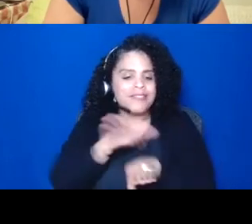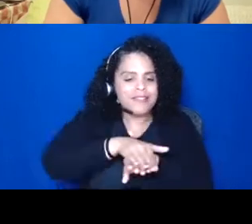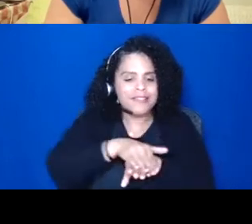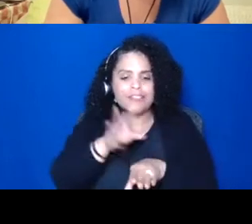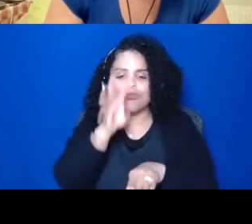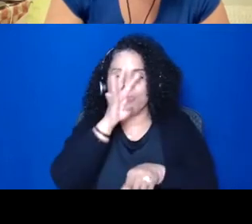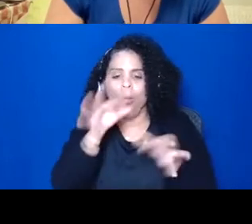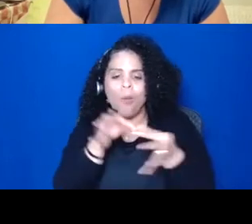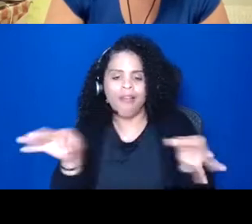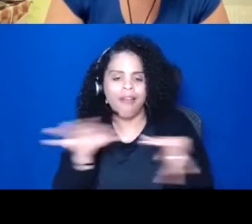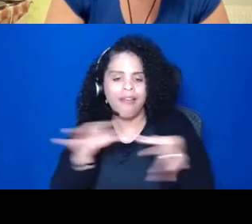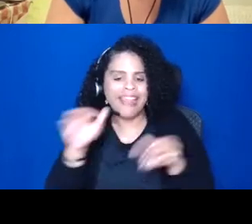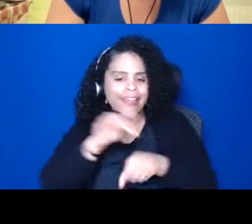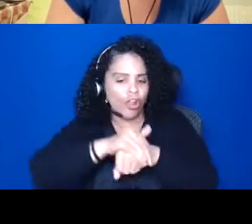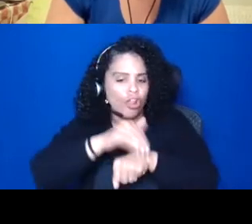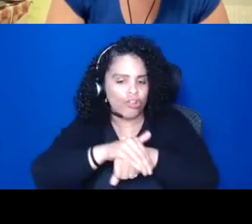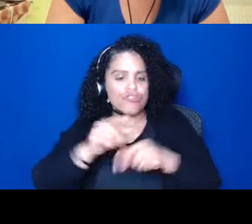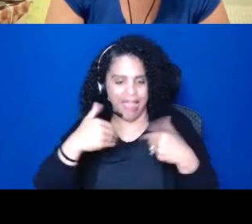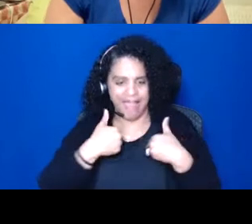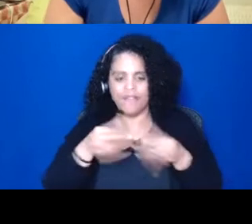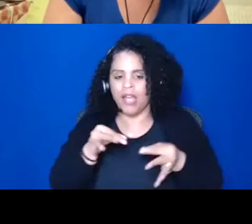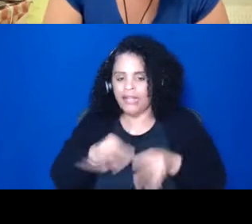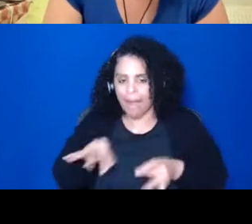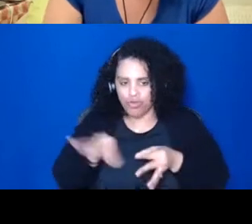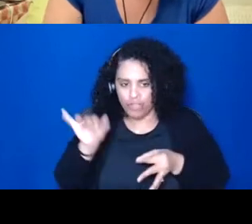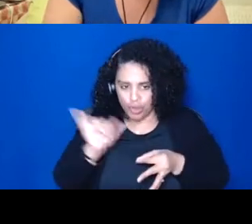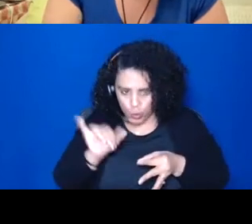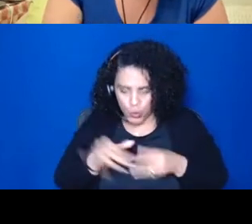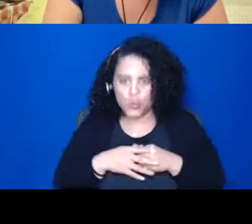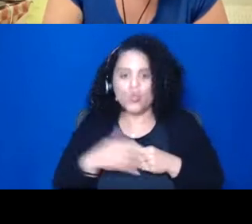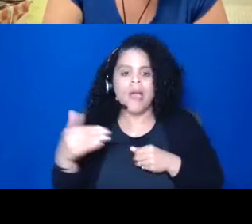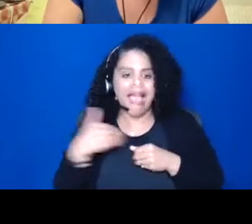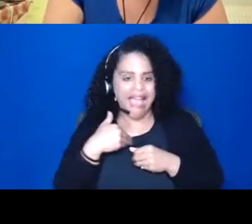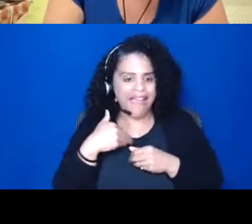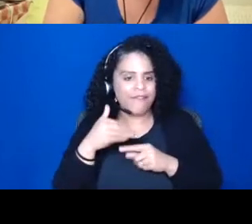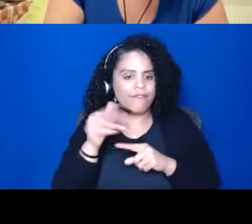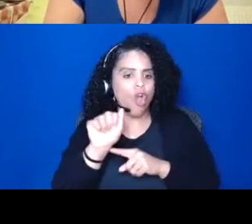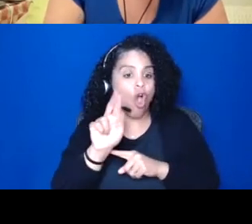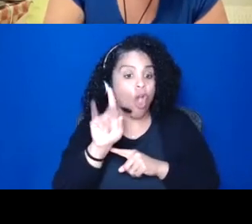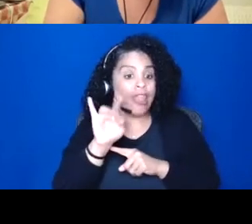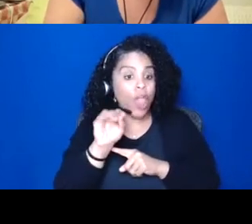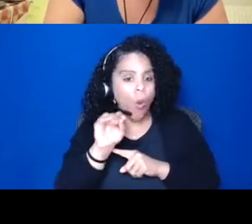English, and there are captions as well. There is an audio description,